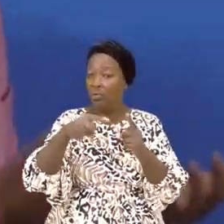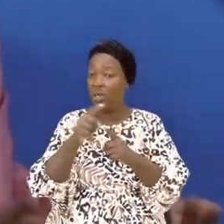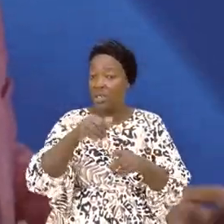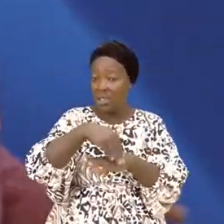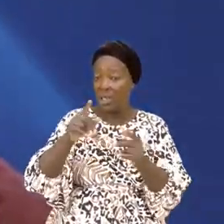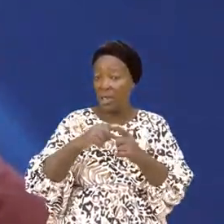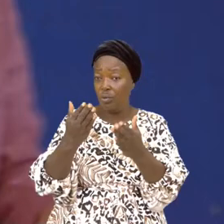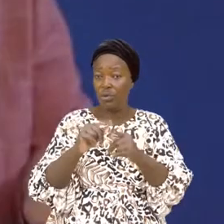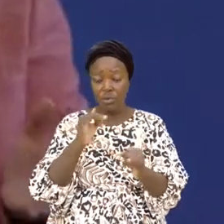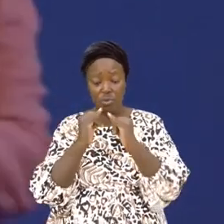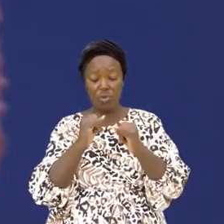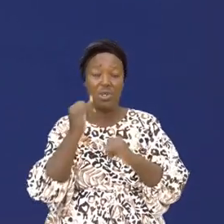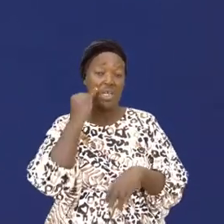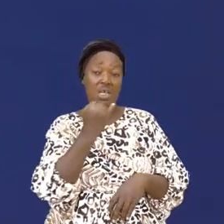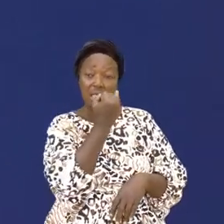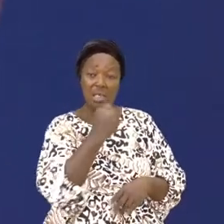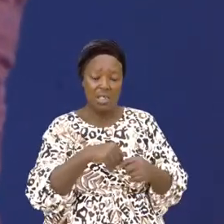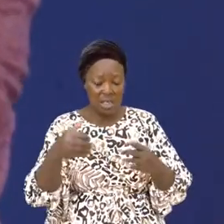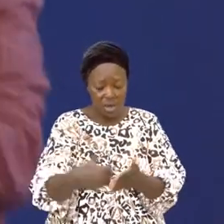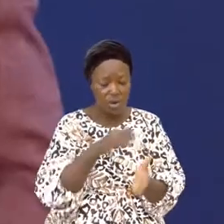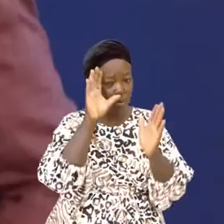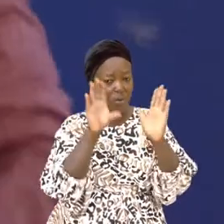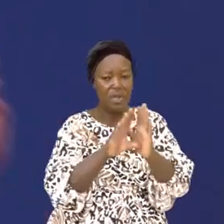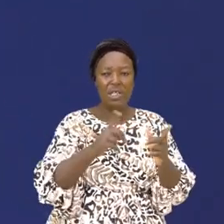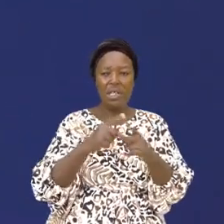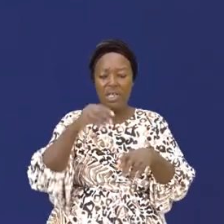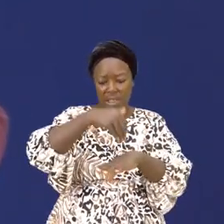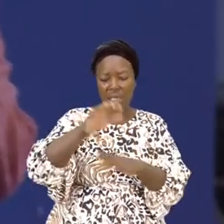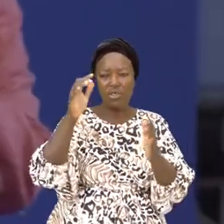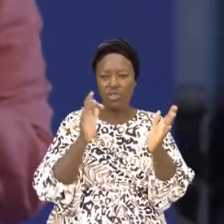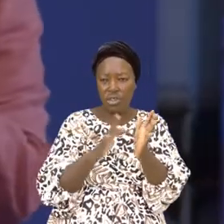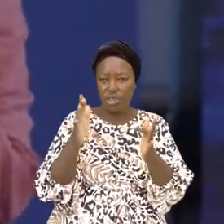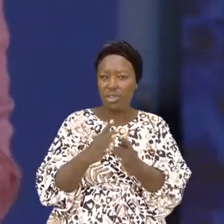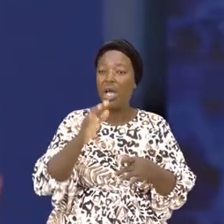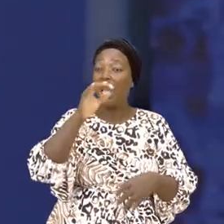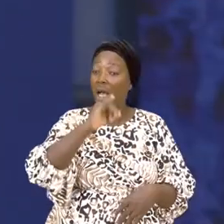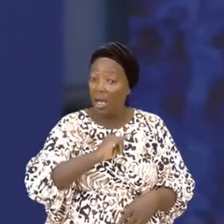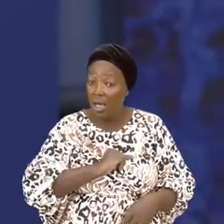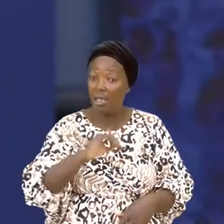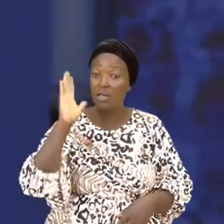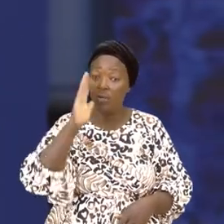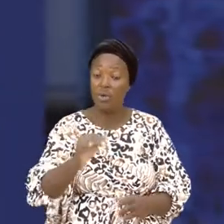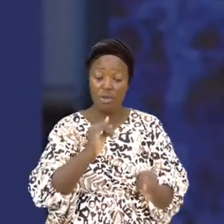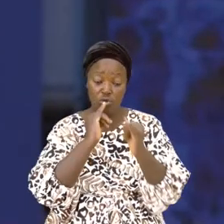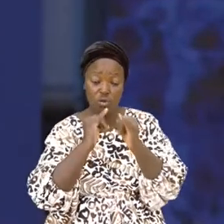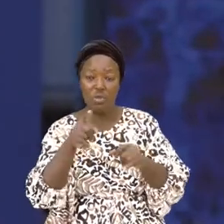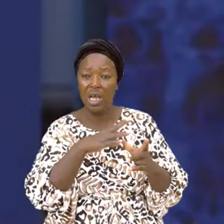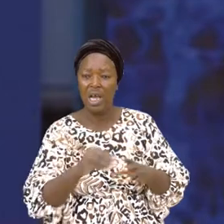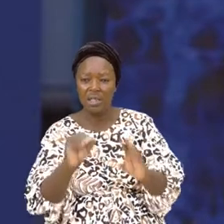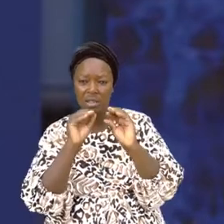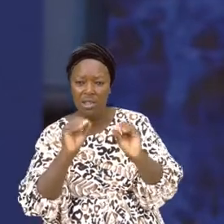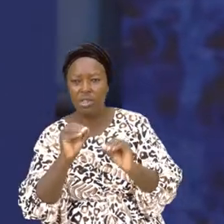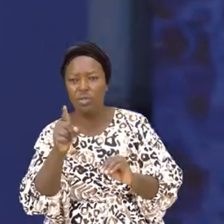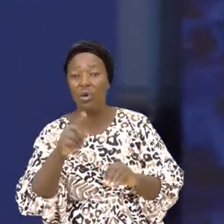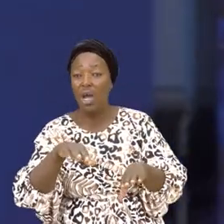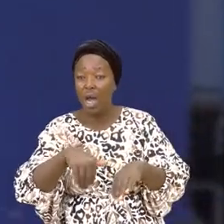to instruct Israel in the new covenant, he sent Jesus. I will instruct thee and teach thee. How